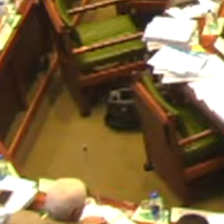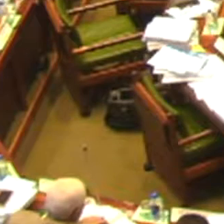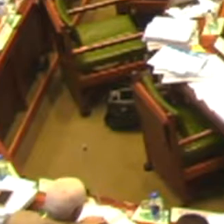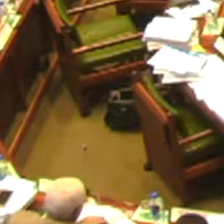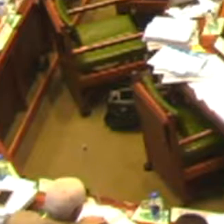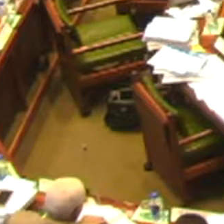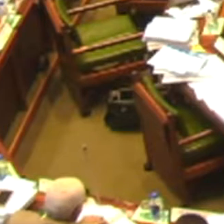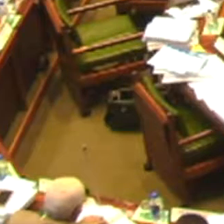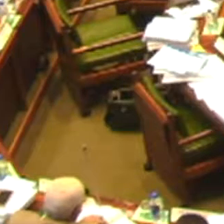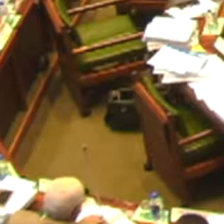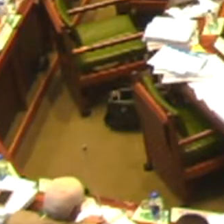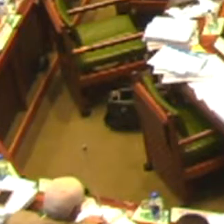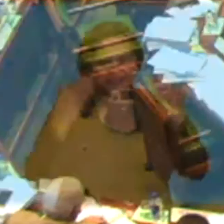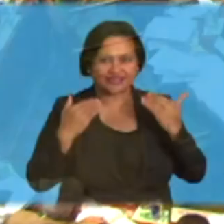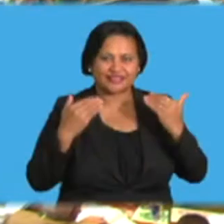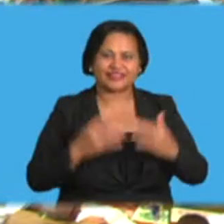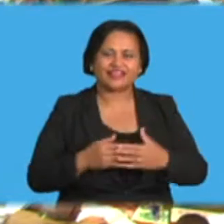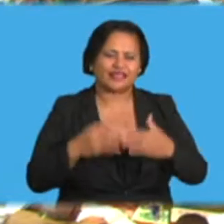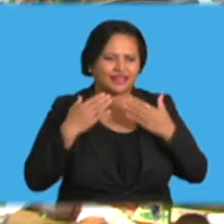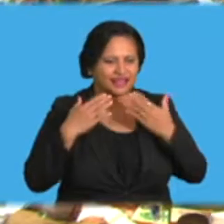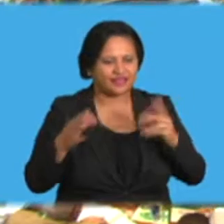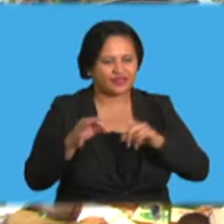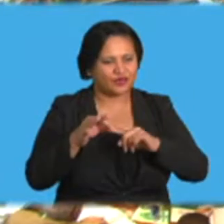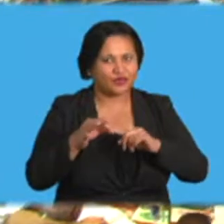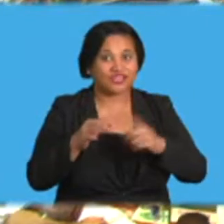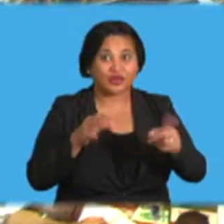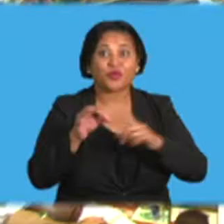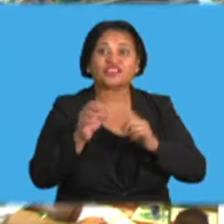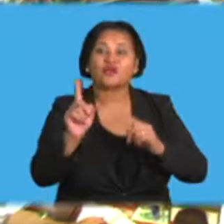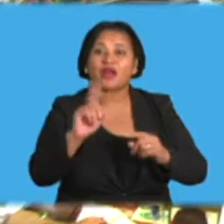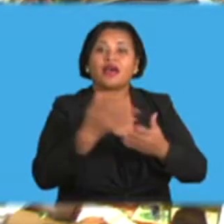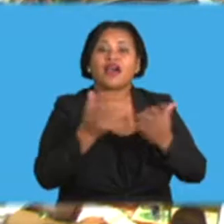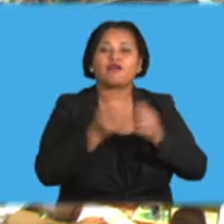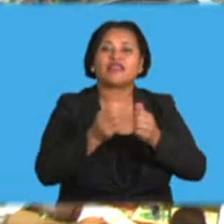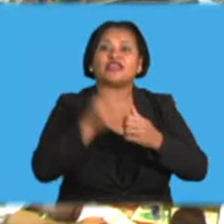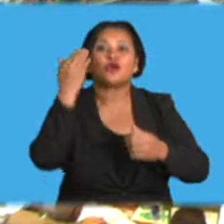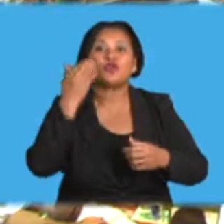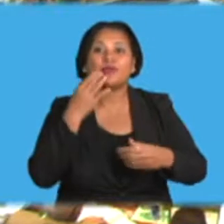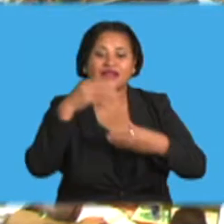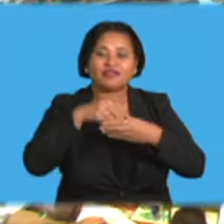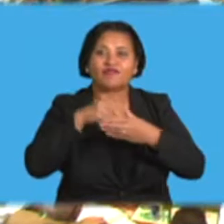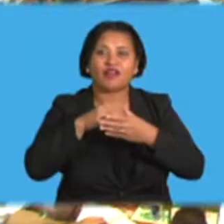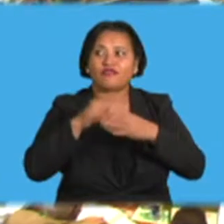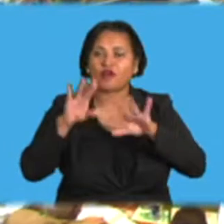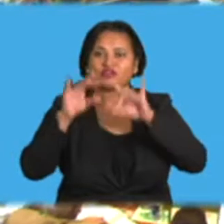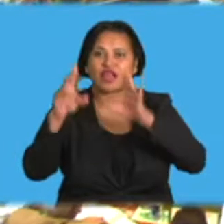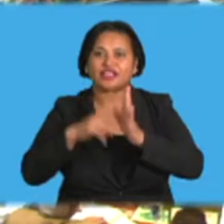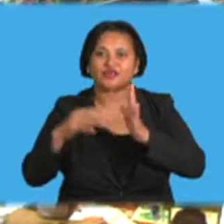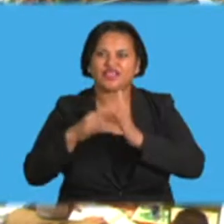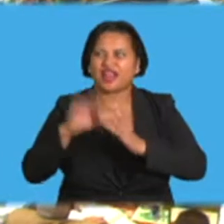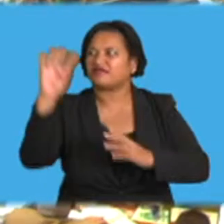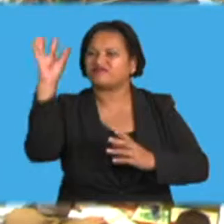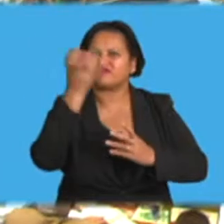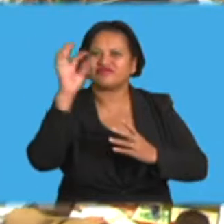Thank you, Madam Speaker, and thank the Honourable Member for his question. We've been involved in the seasonal worker programs in Australia and New